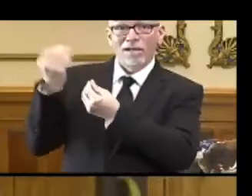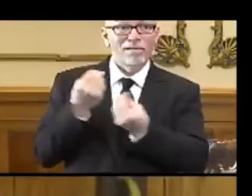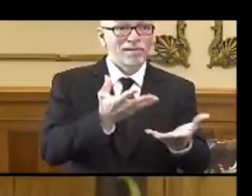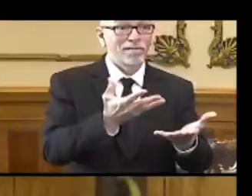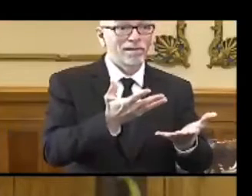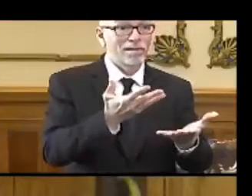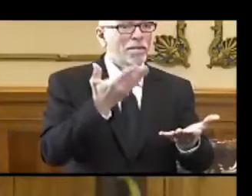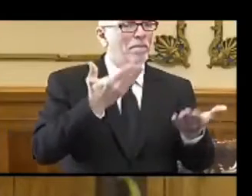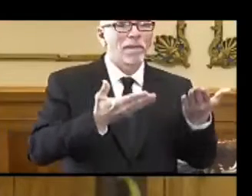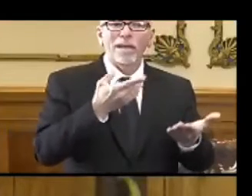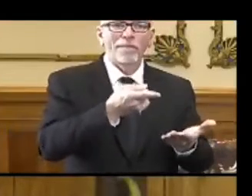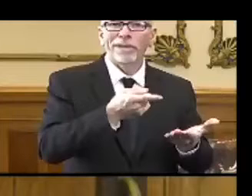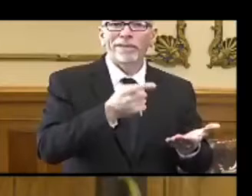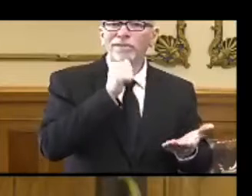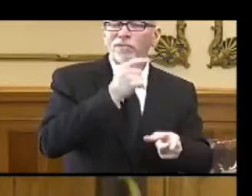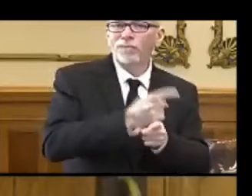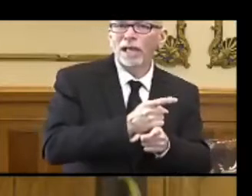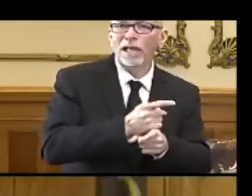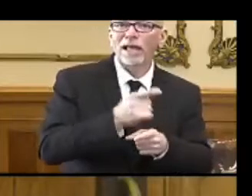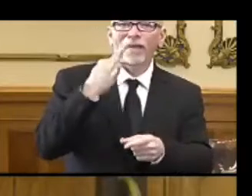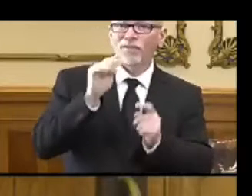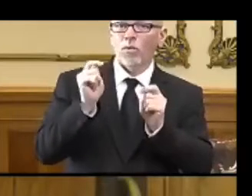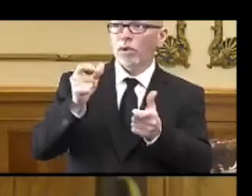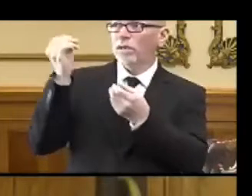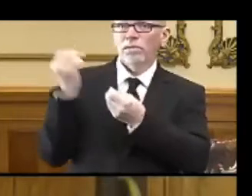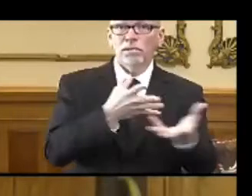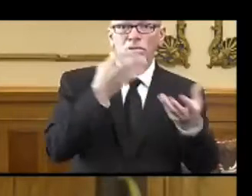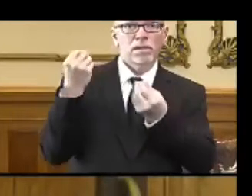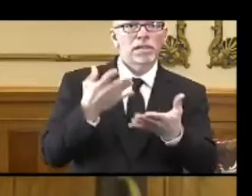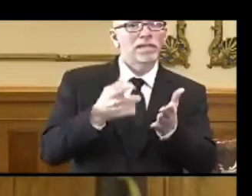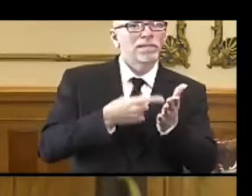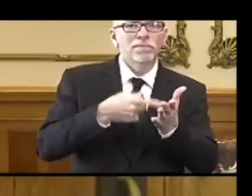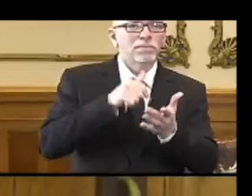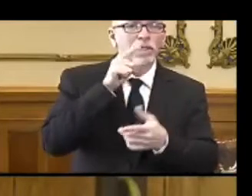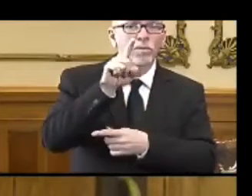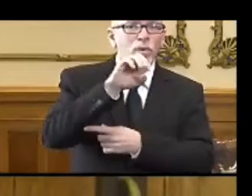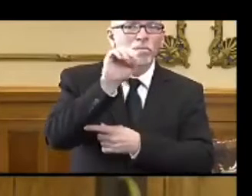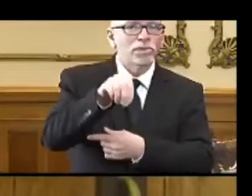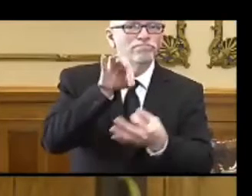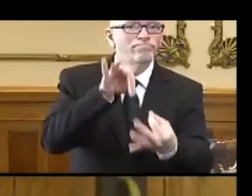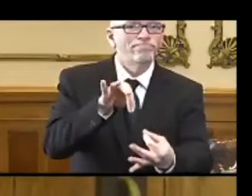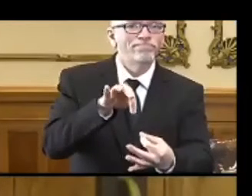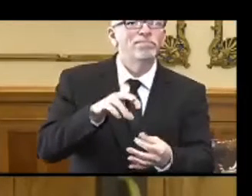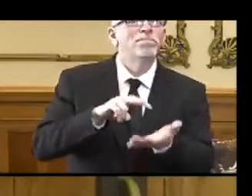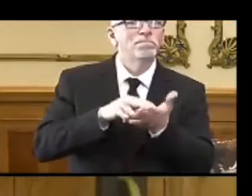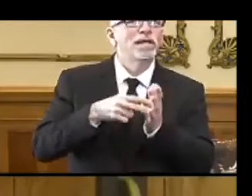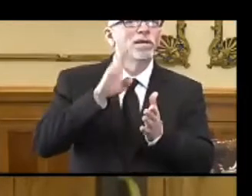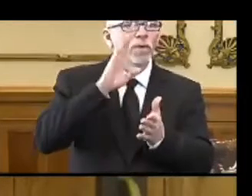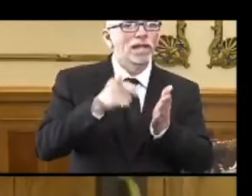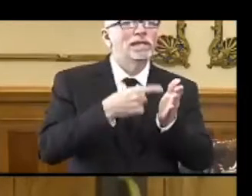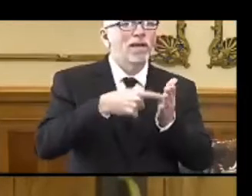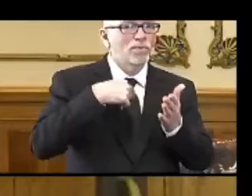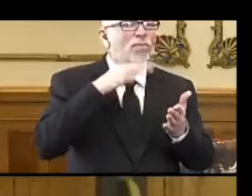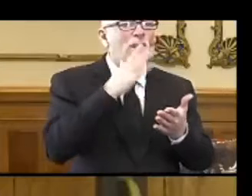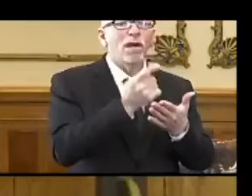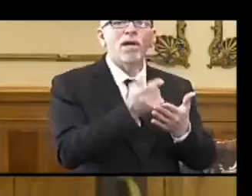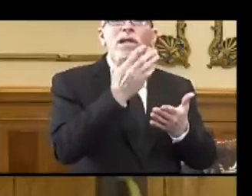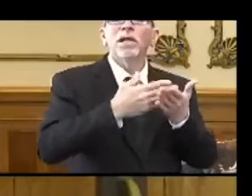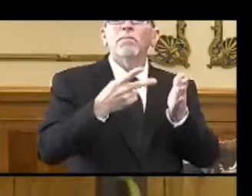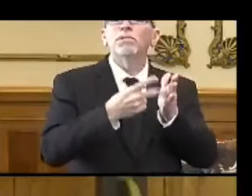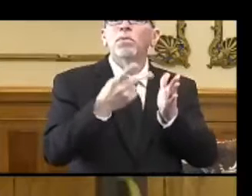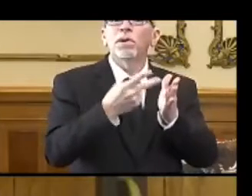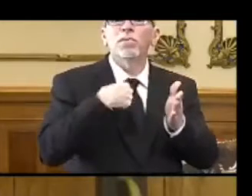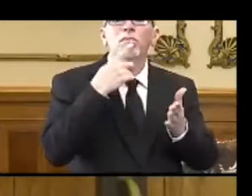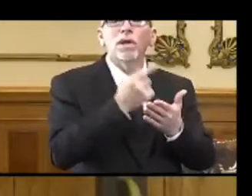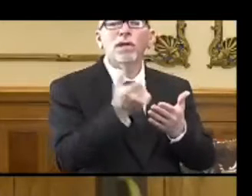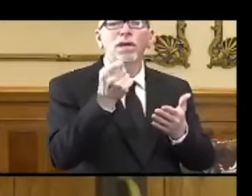have it quickly and ensure that it's 100% accurate and complete. So you will continue to see us remove duplicates or shift